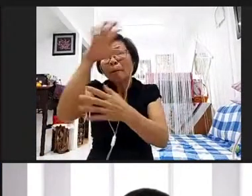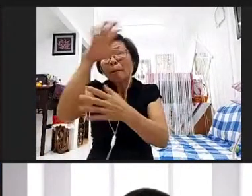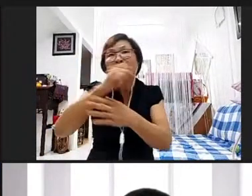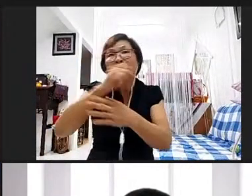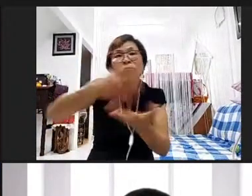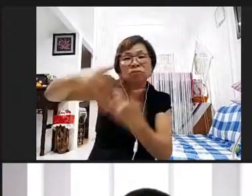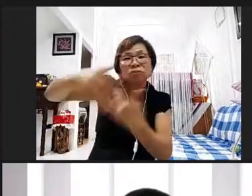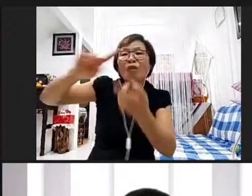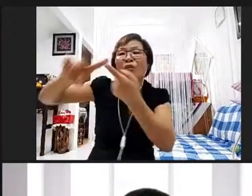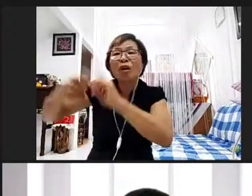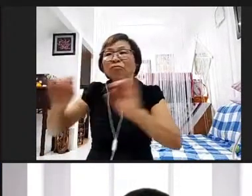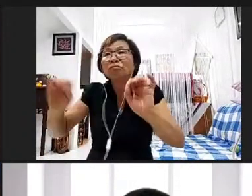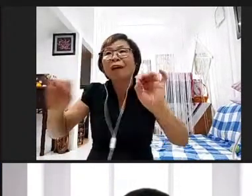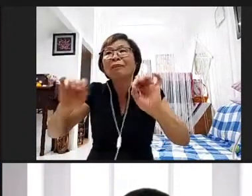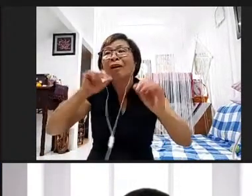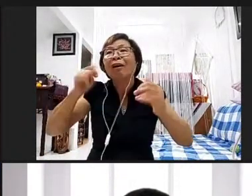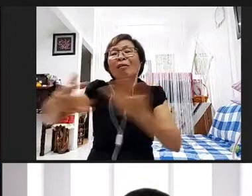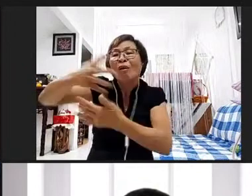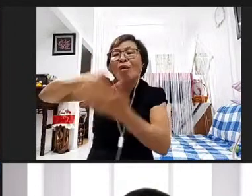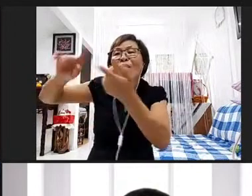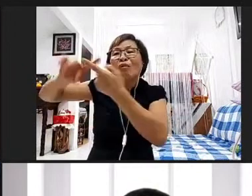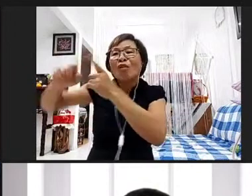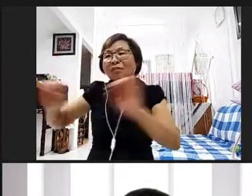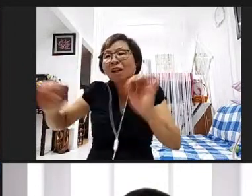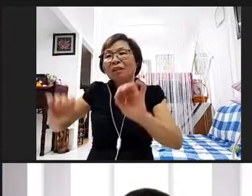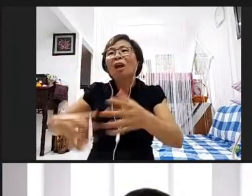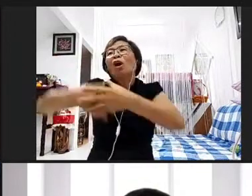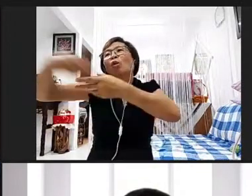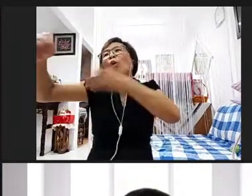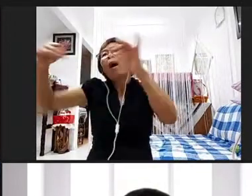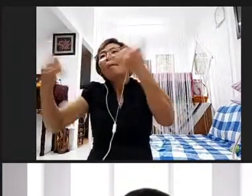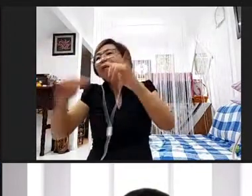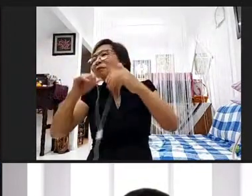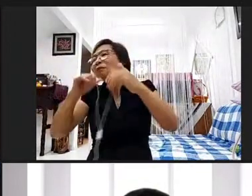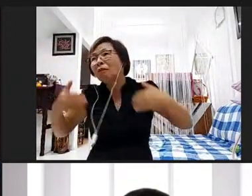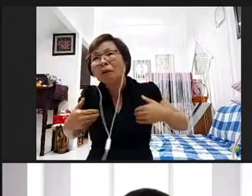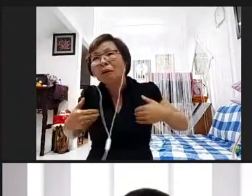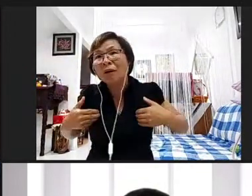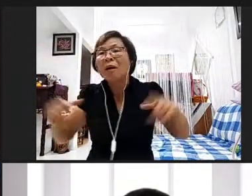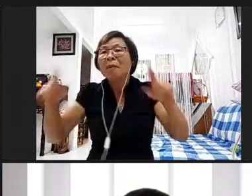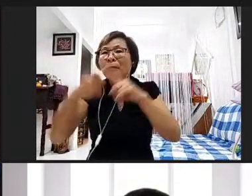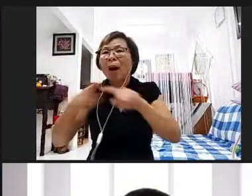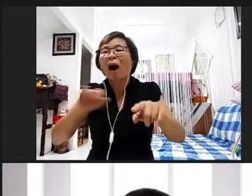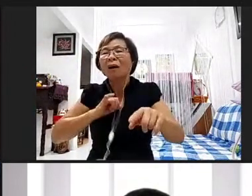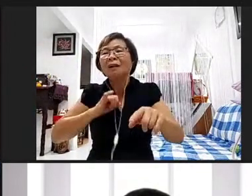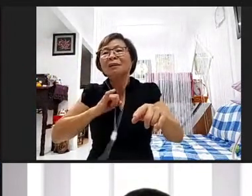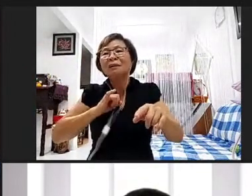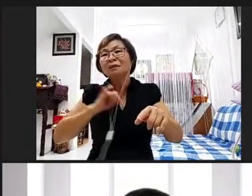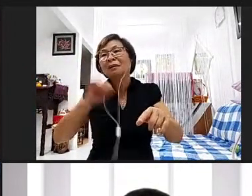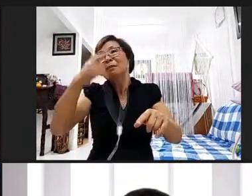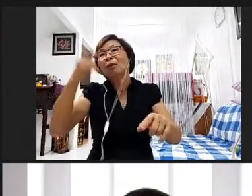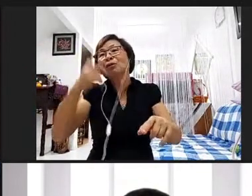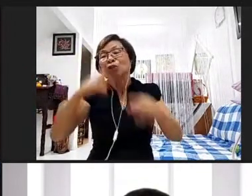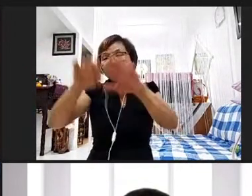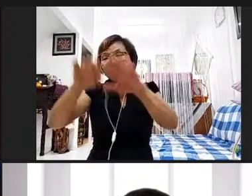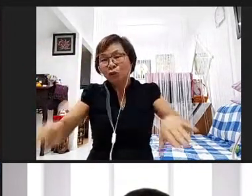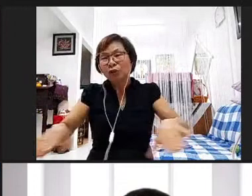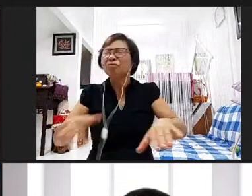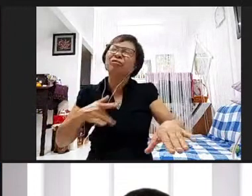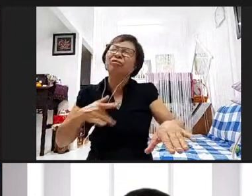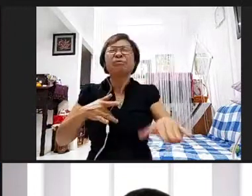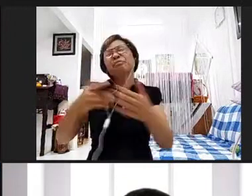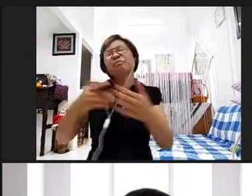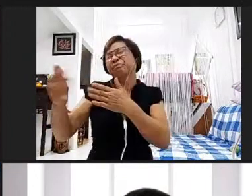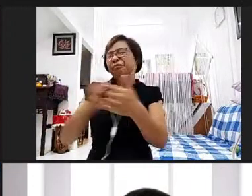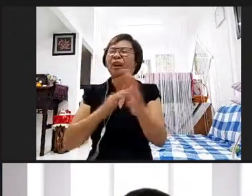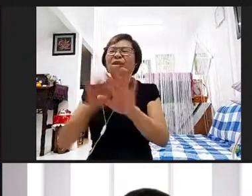their friends and miss out on any outdoor activities. But I suppose because children are so adaptable,